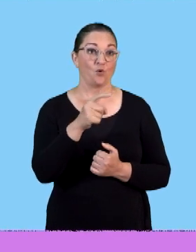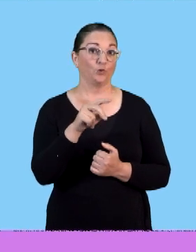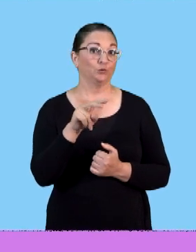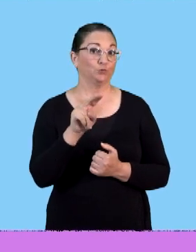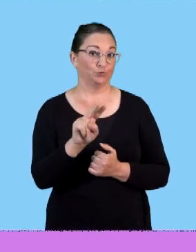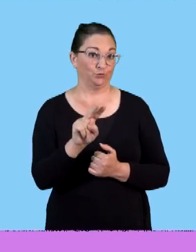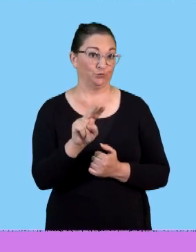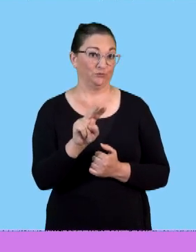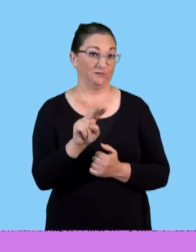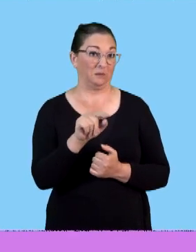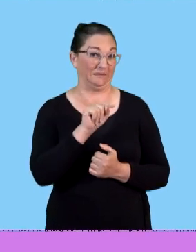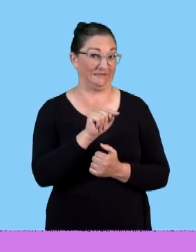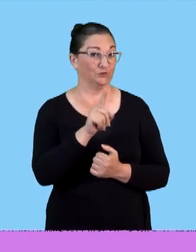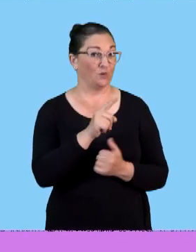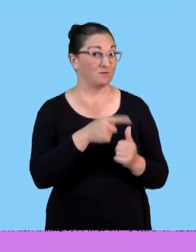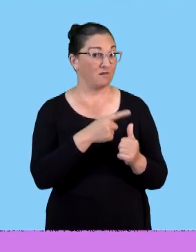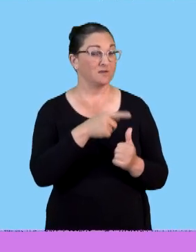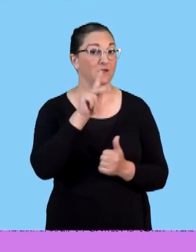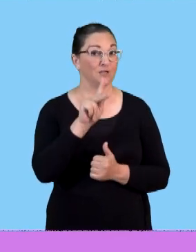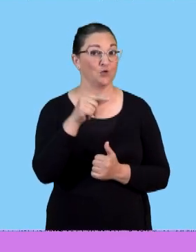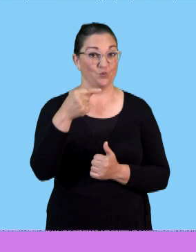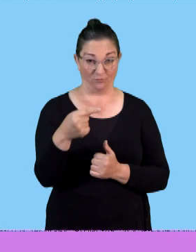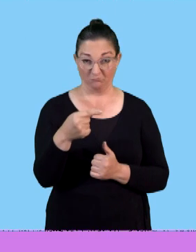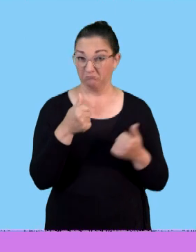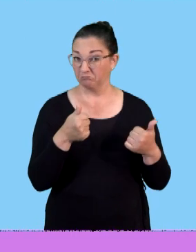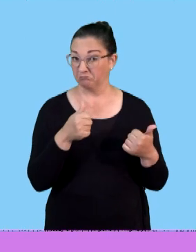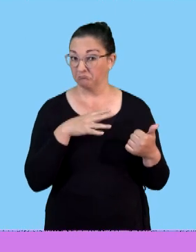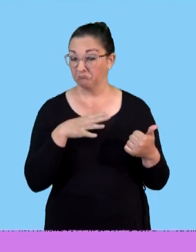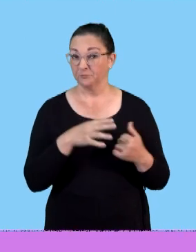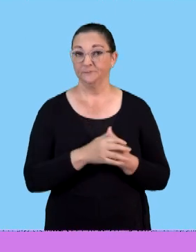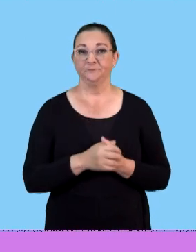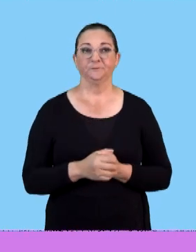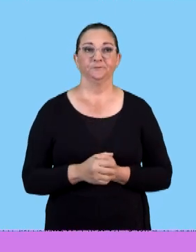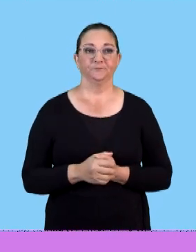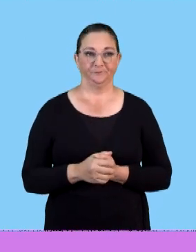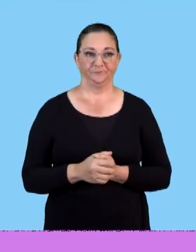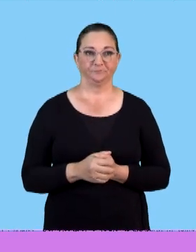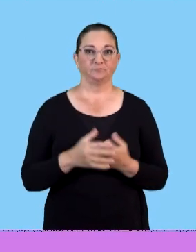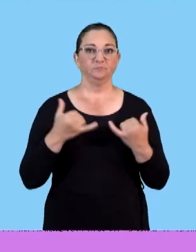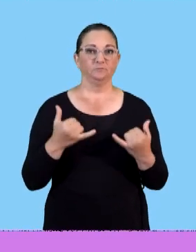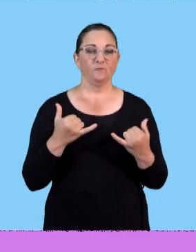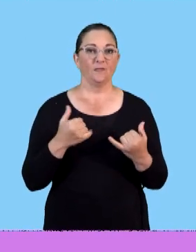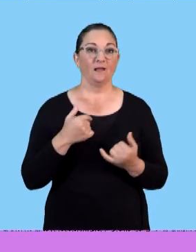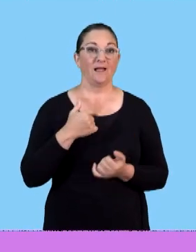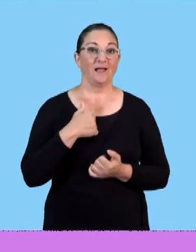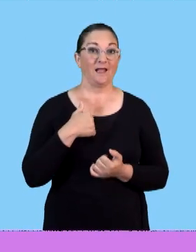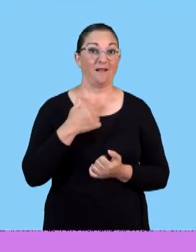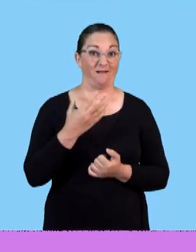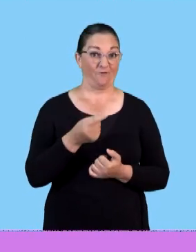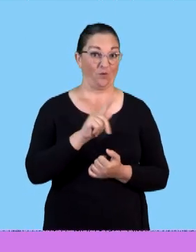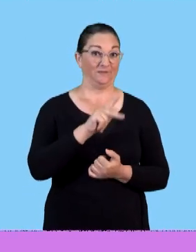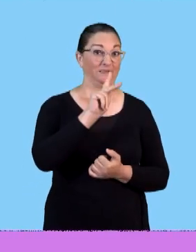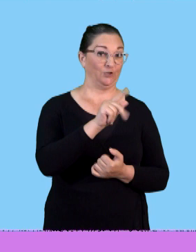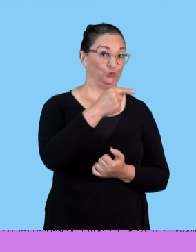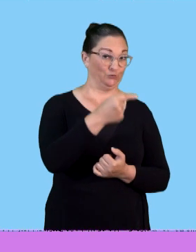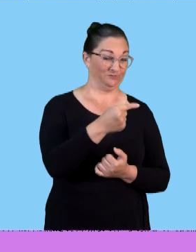4,309,2. Remember, this is now kilograms. Guys, are you still following? Okay. Now, I'm at kilograms at this